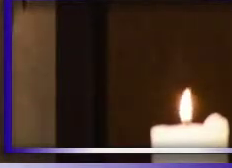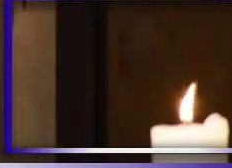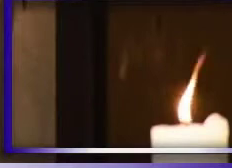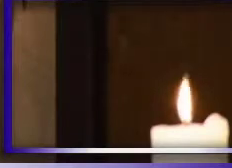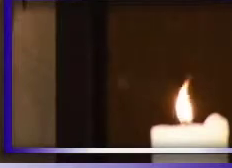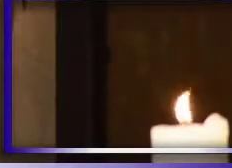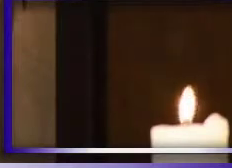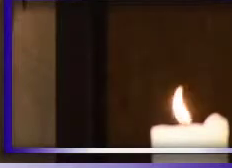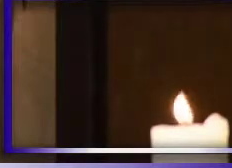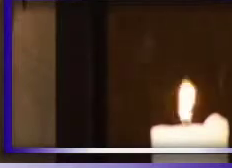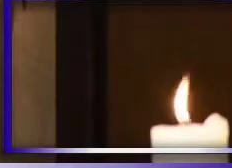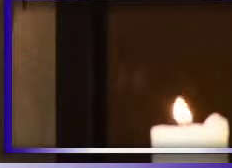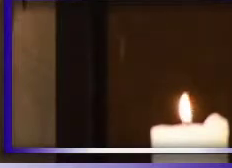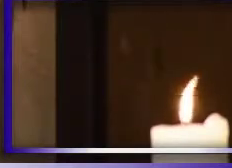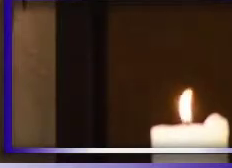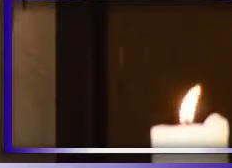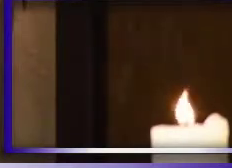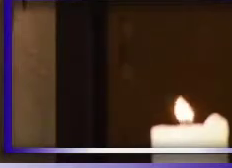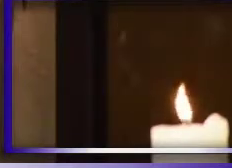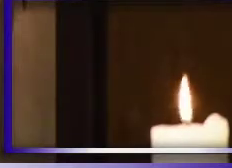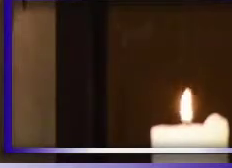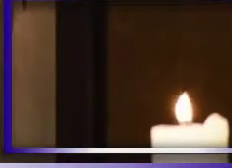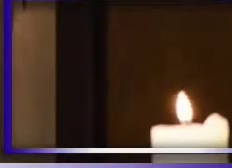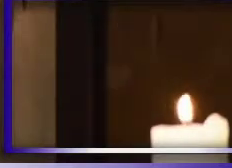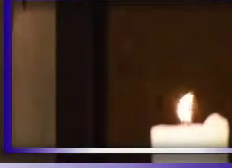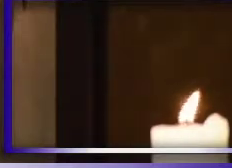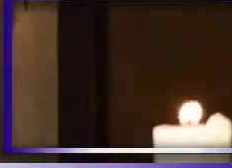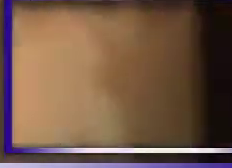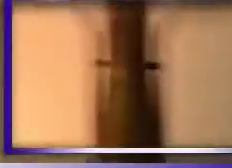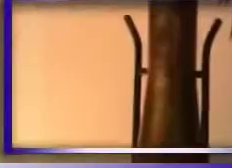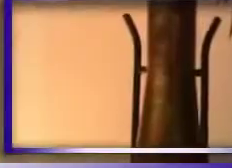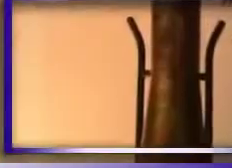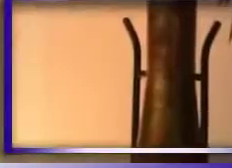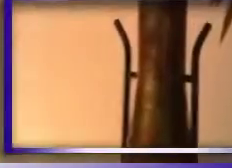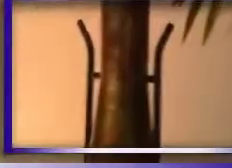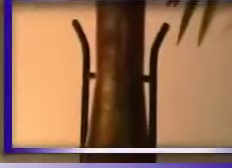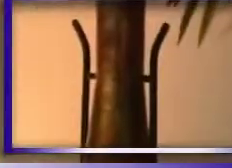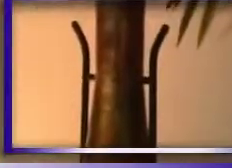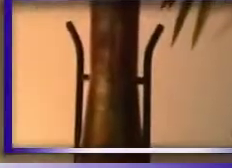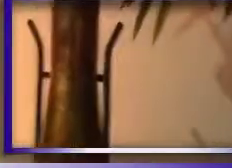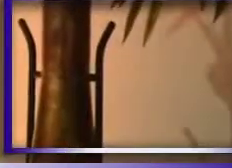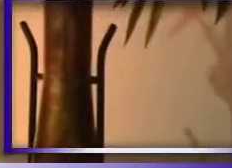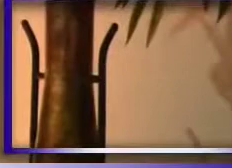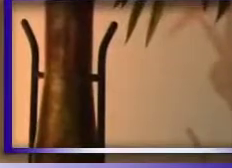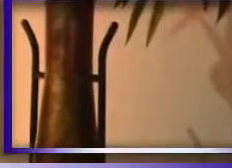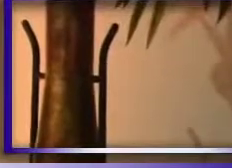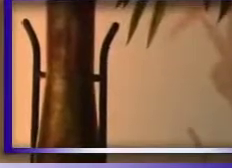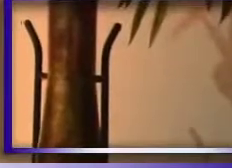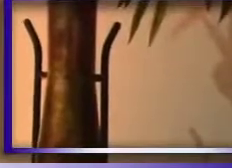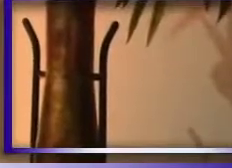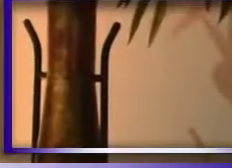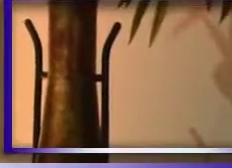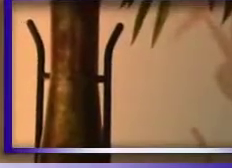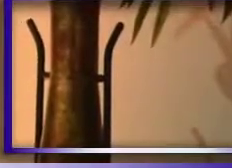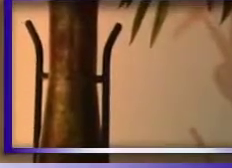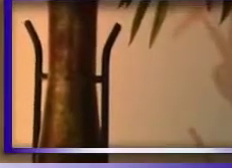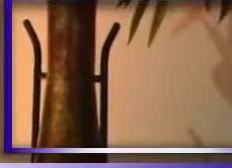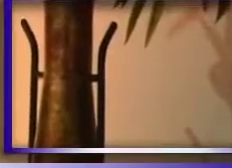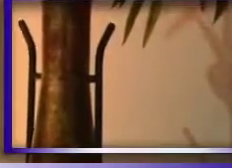But you guys, I mean, just in this room we have 30 people. I don't know how many people are online right now or who will listen to it